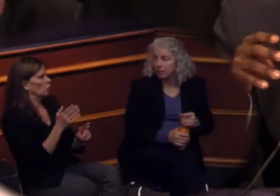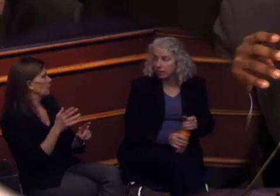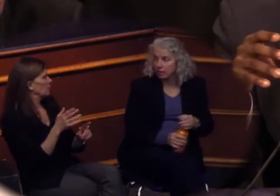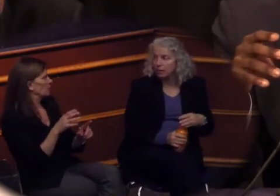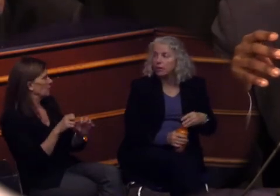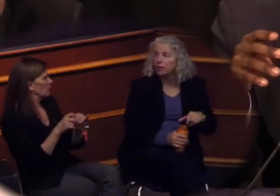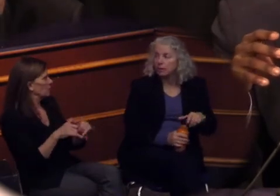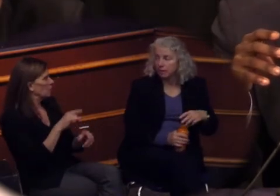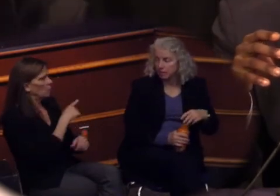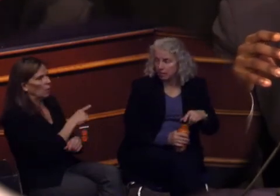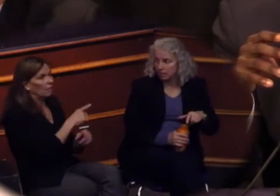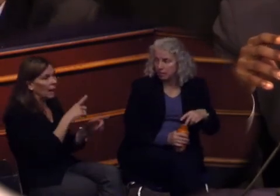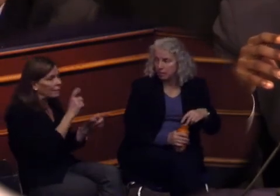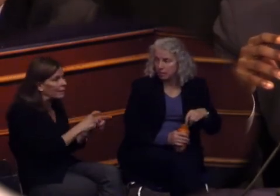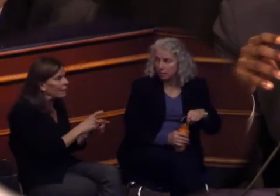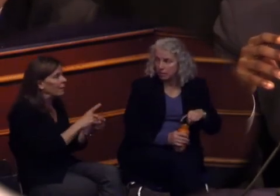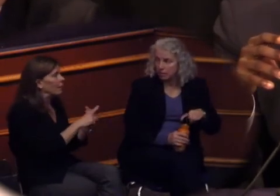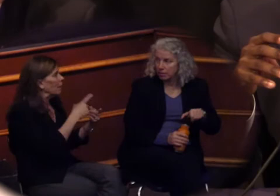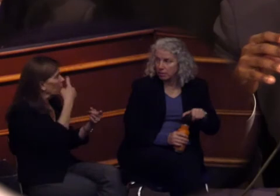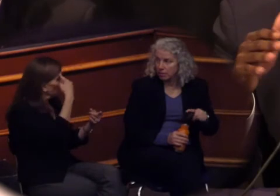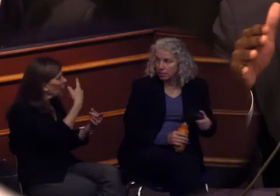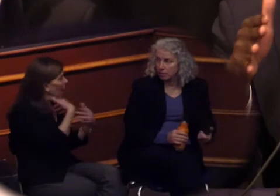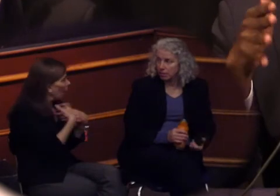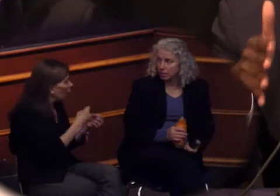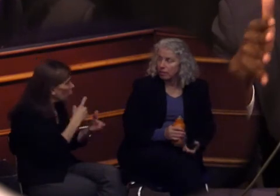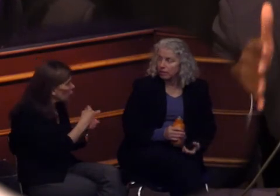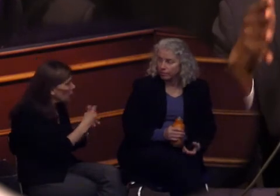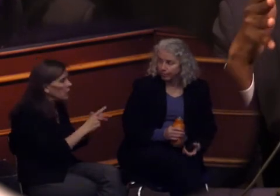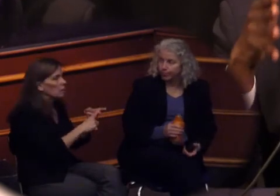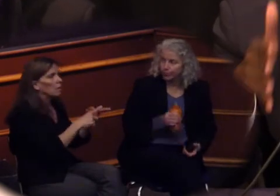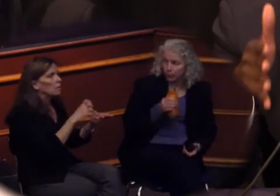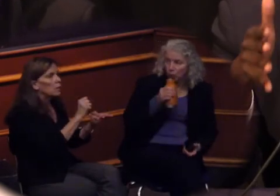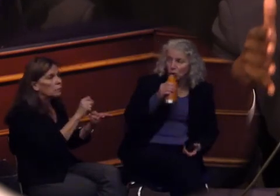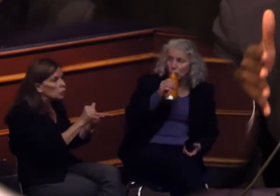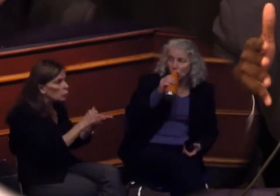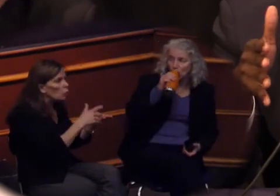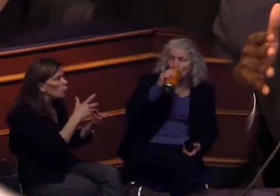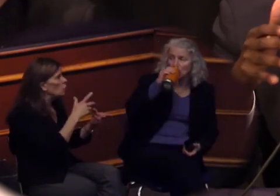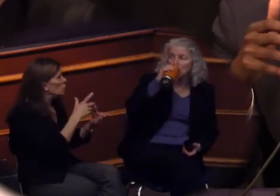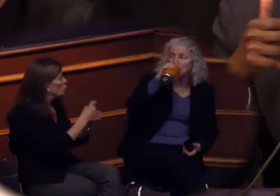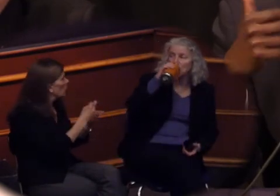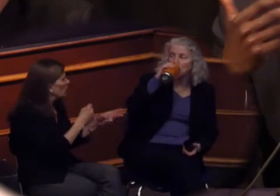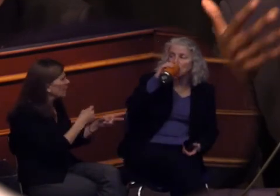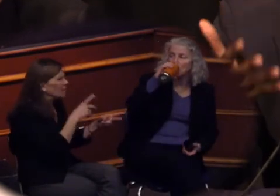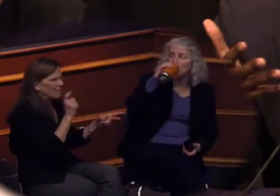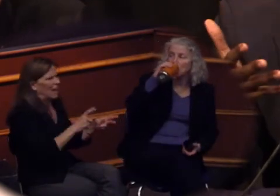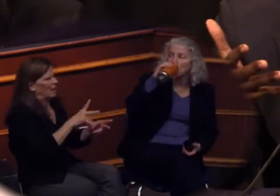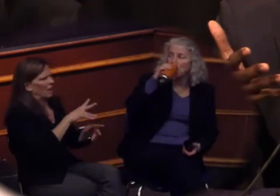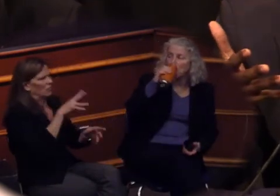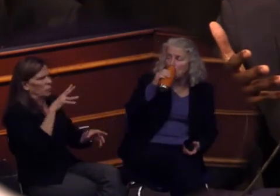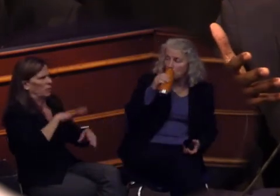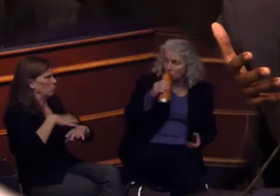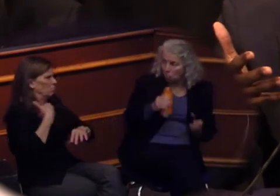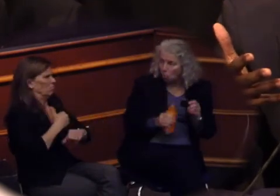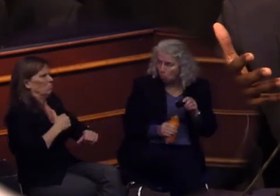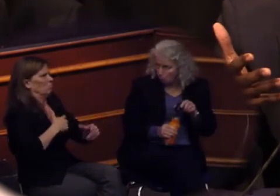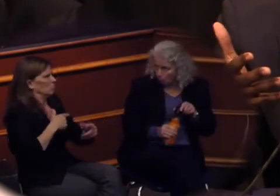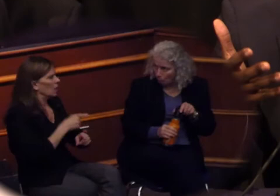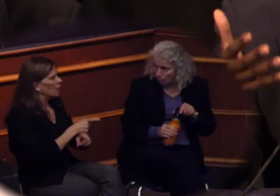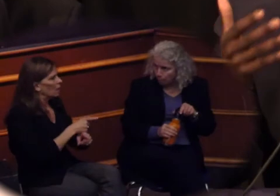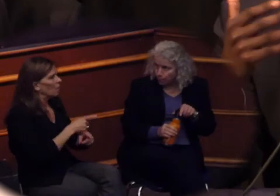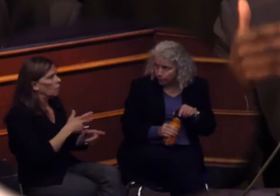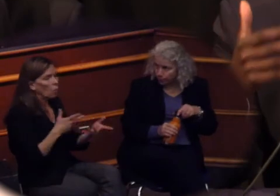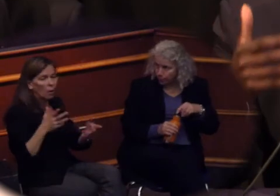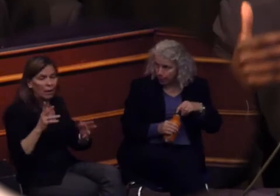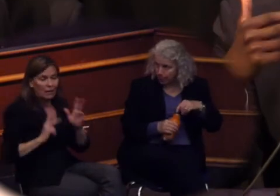actually need mental health treatment, substance abuse treatment. We need to make sure that's embedded in our courts. If people are, in fact, incarcerated,